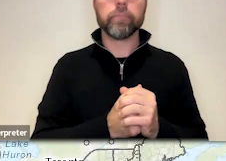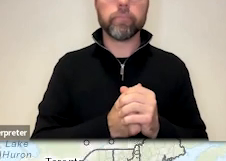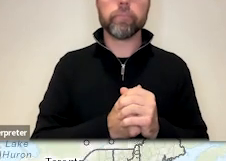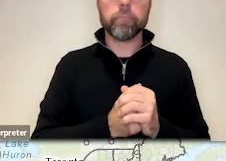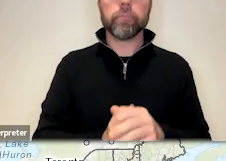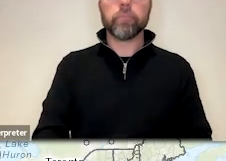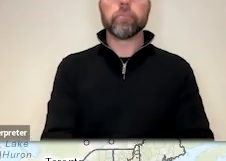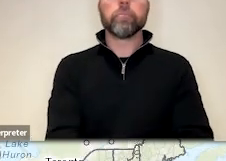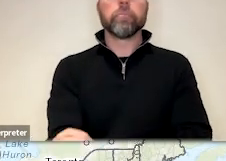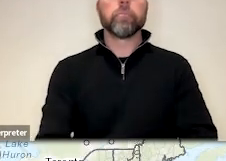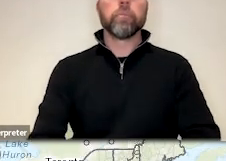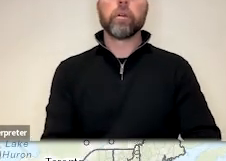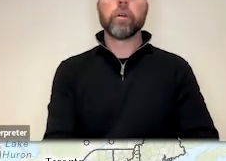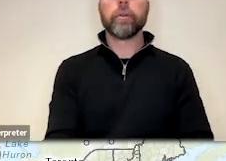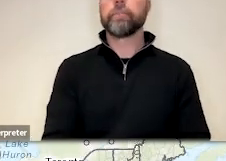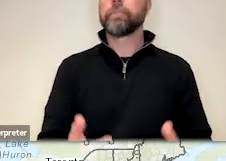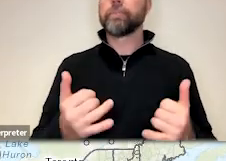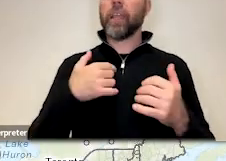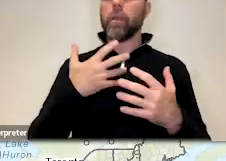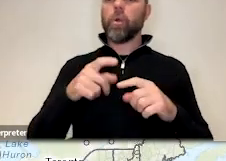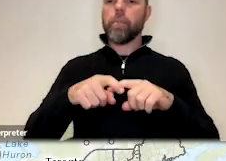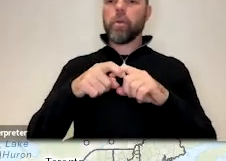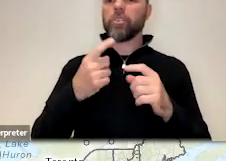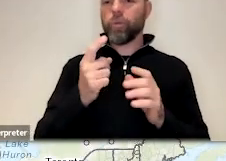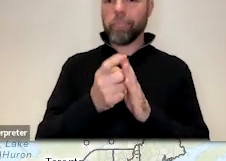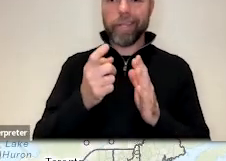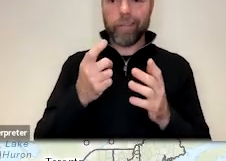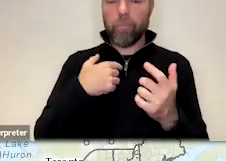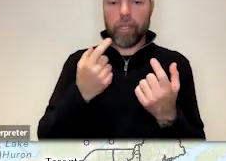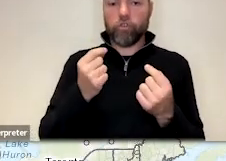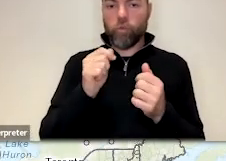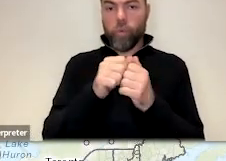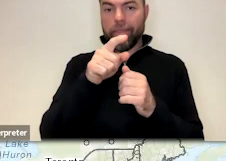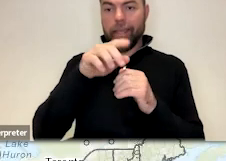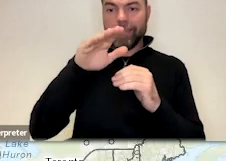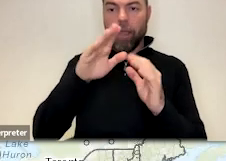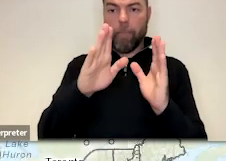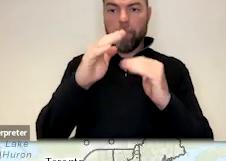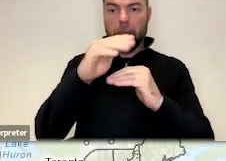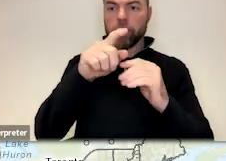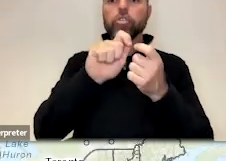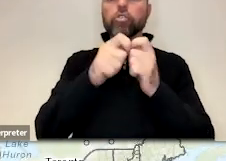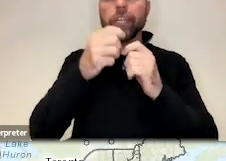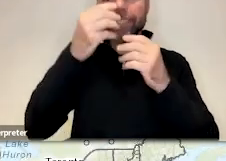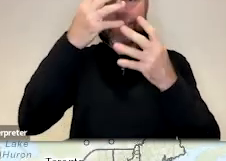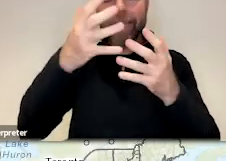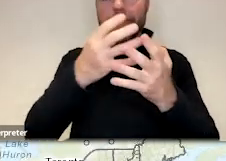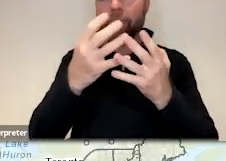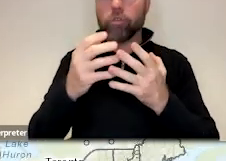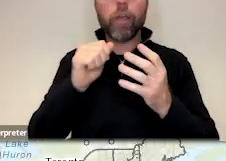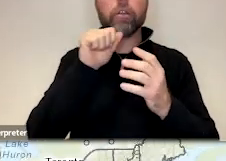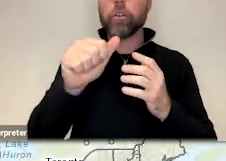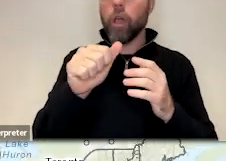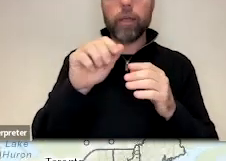to pause for just a minute and point out that all I'm doing with this top box here is changing data filters. I'm not